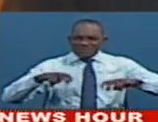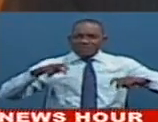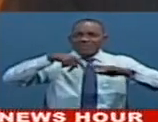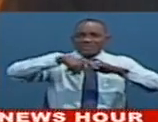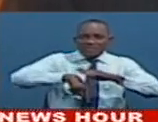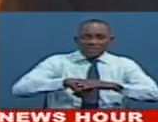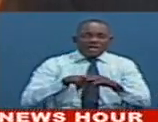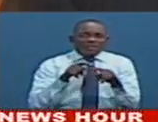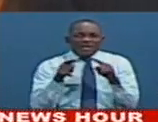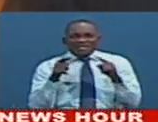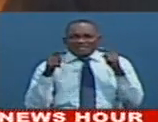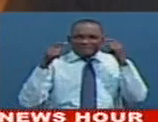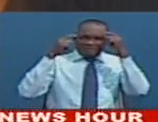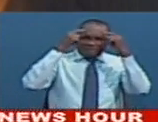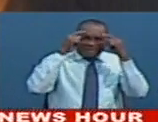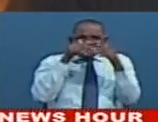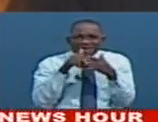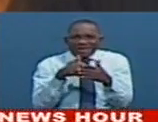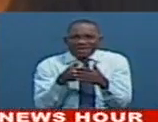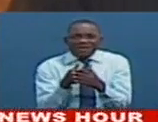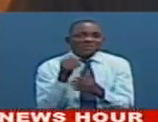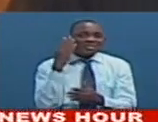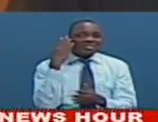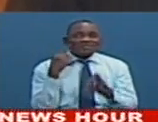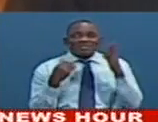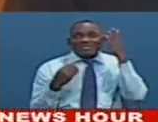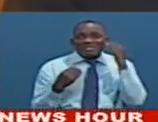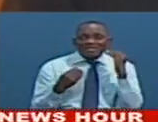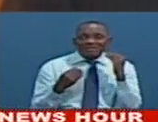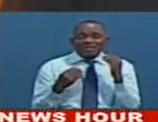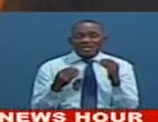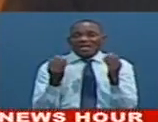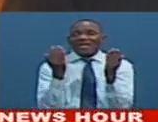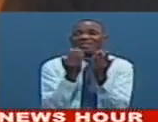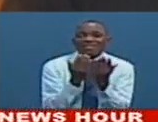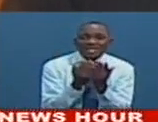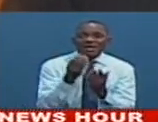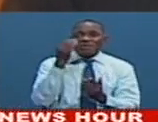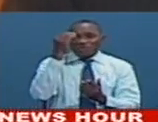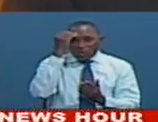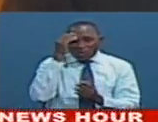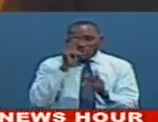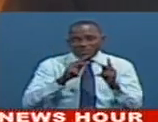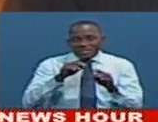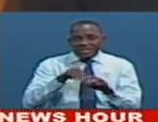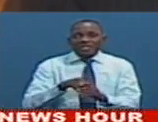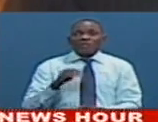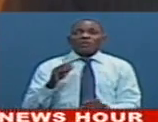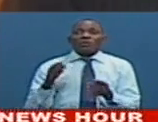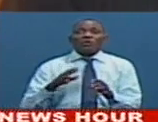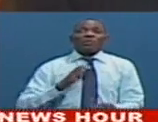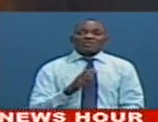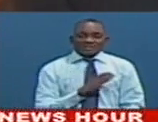But considering the array of experienced and academic and knowledgeable people appointed to the